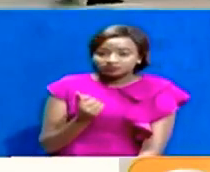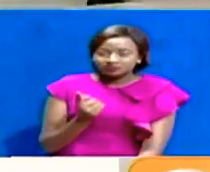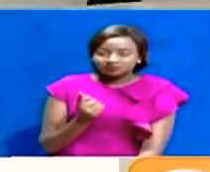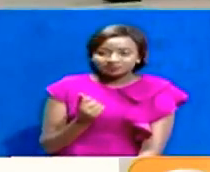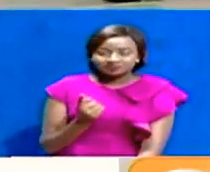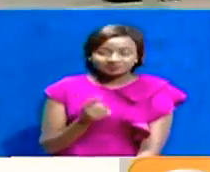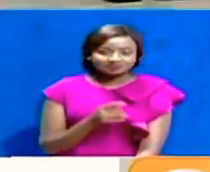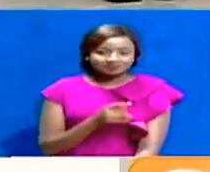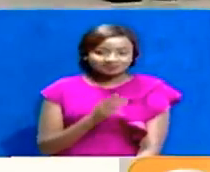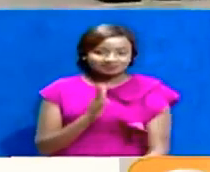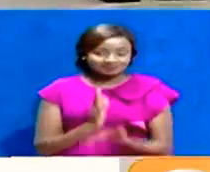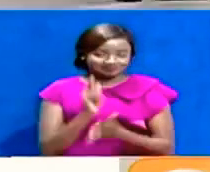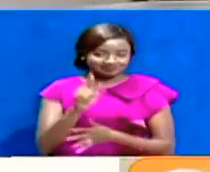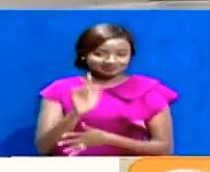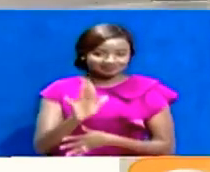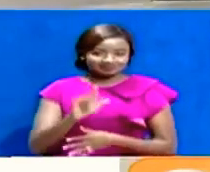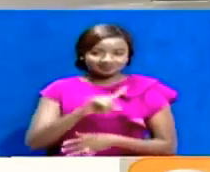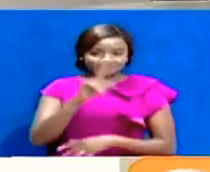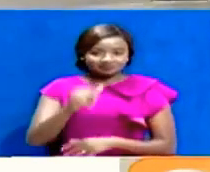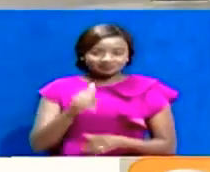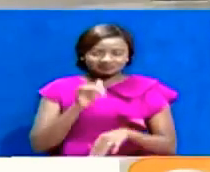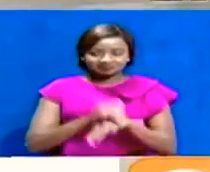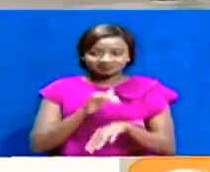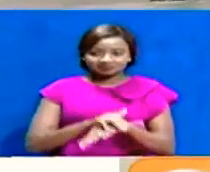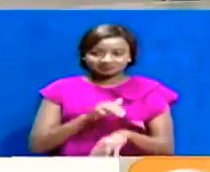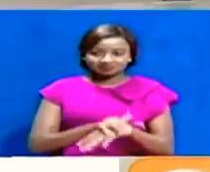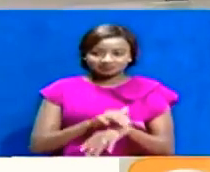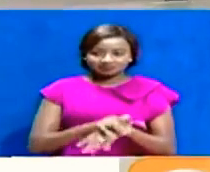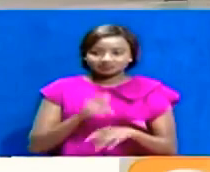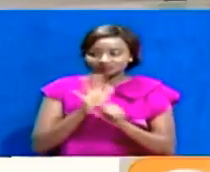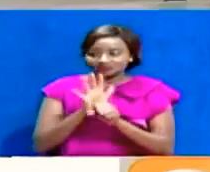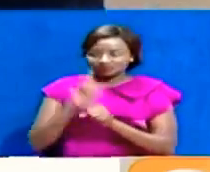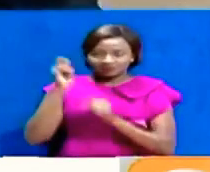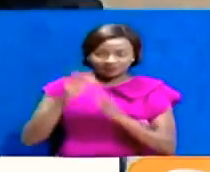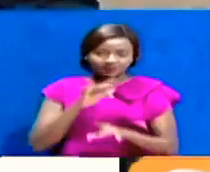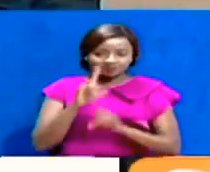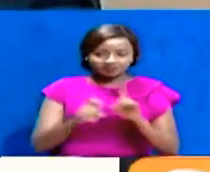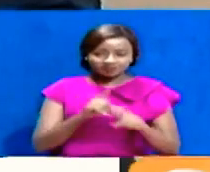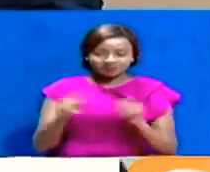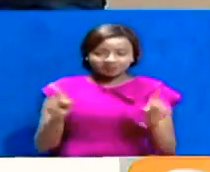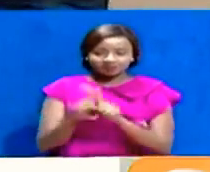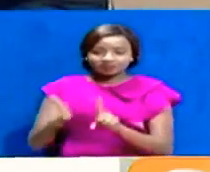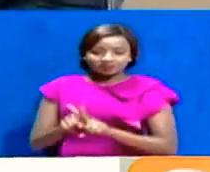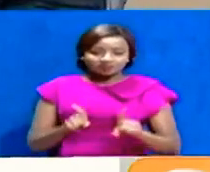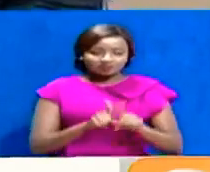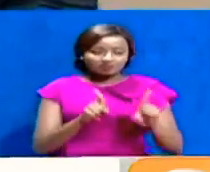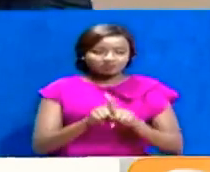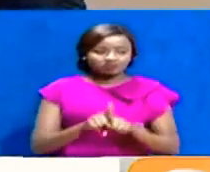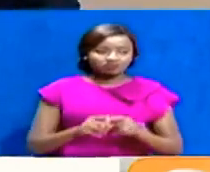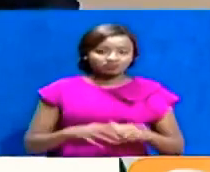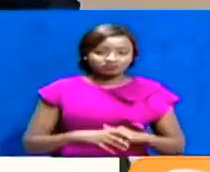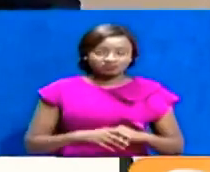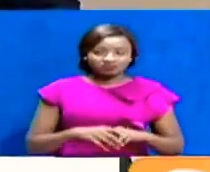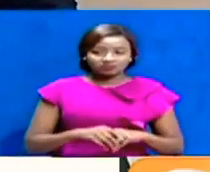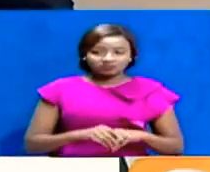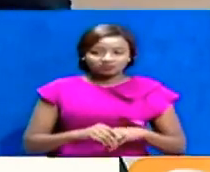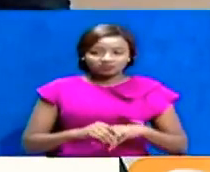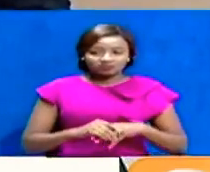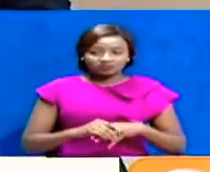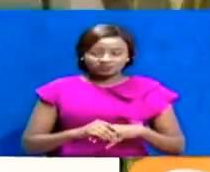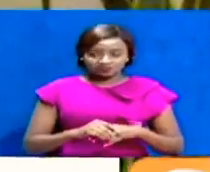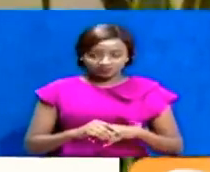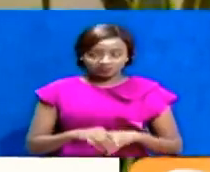So, I mean, that's a good question, Jeff. Getting a lot of that question from Kenyans. And so this is what the science from the manufacturers